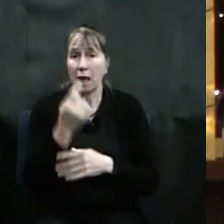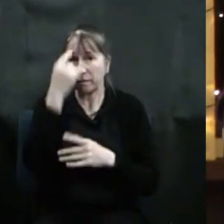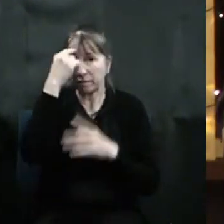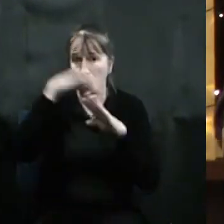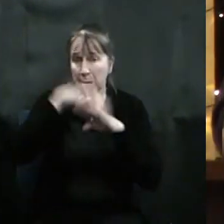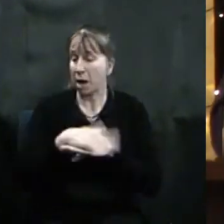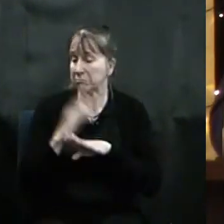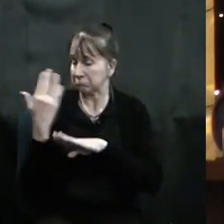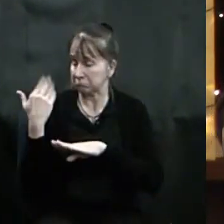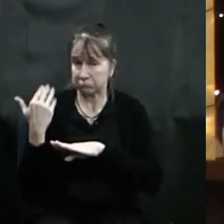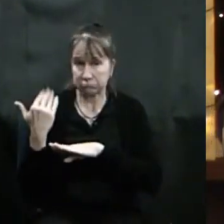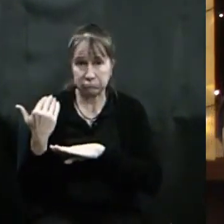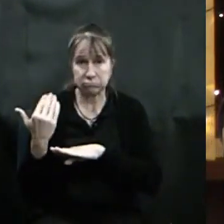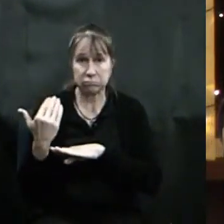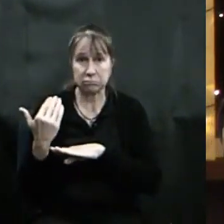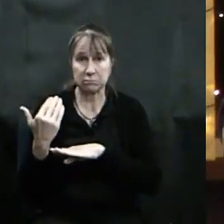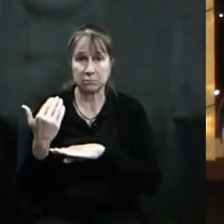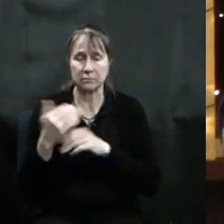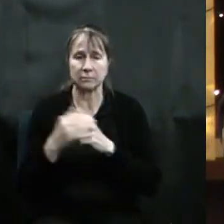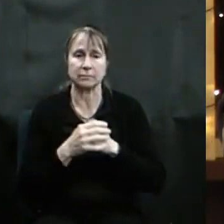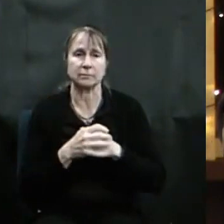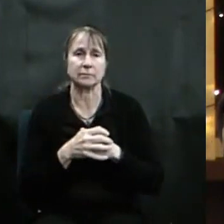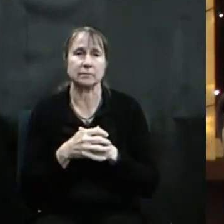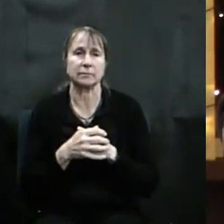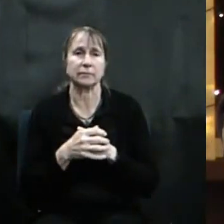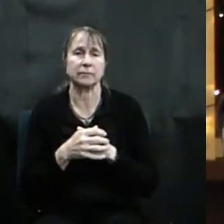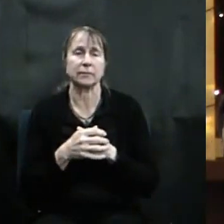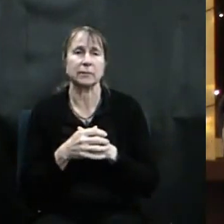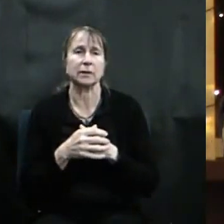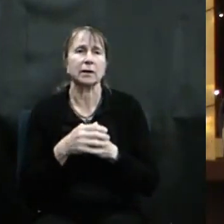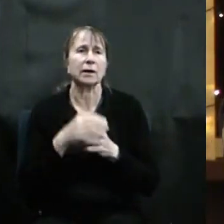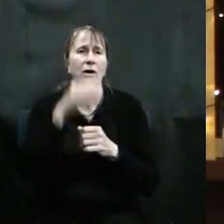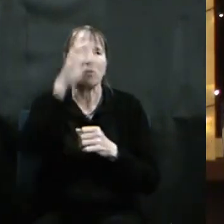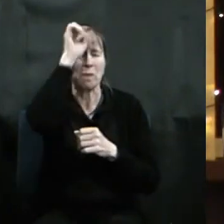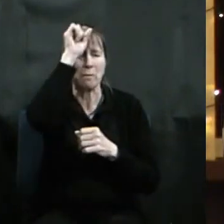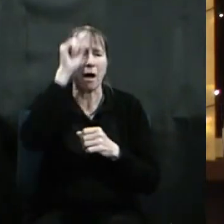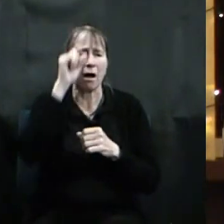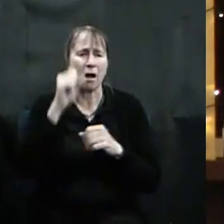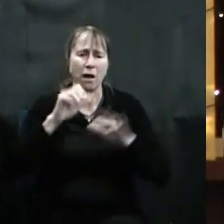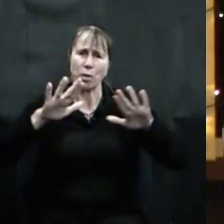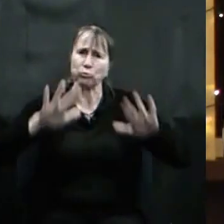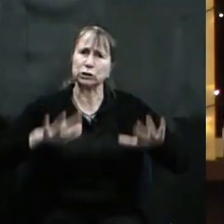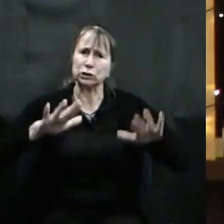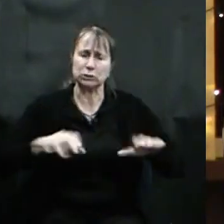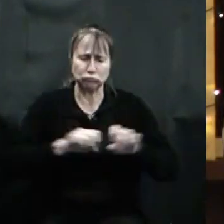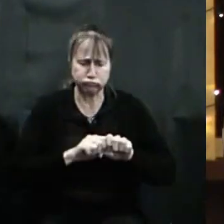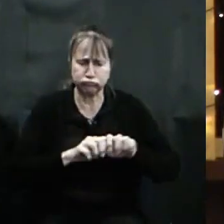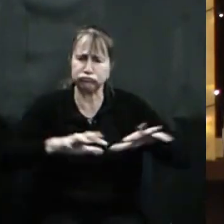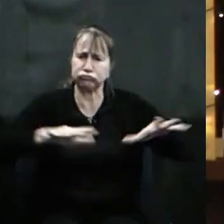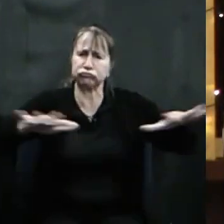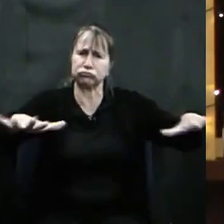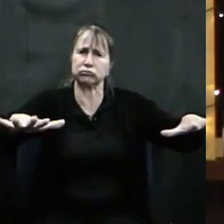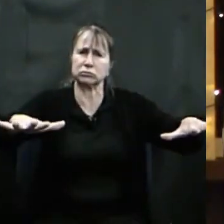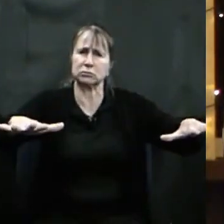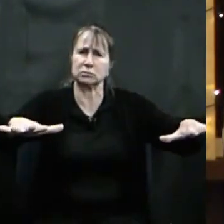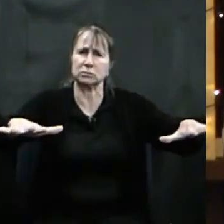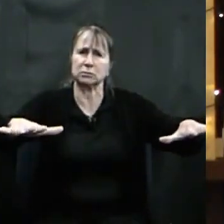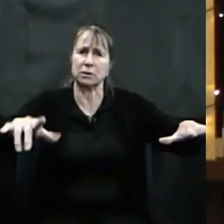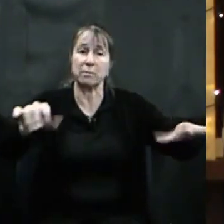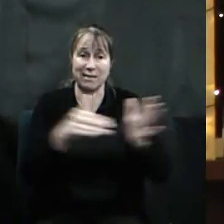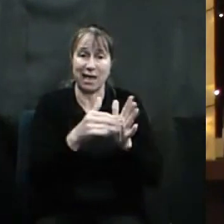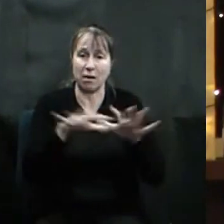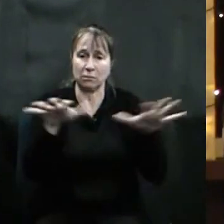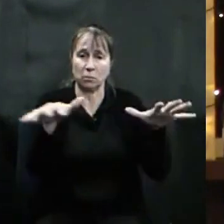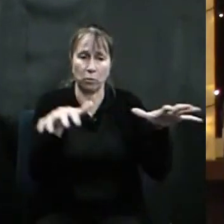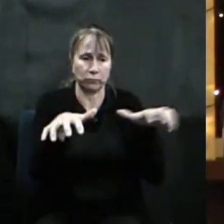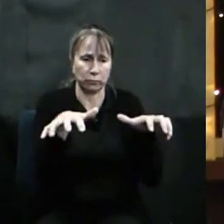lifetimes, we've seen the rise and fall of nations. It was said that the sun never set on the British Empire, and we know that that's not the case